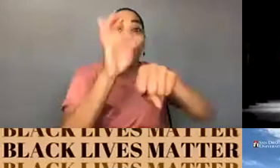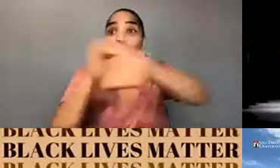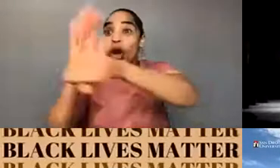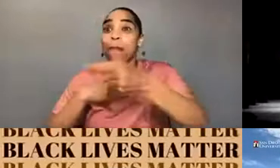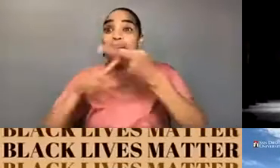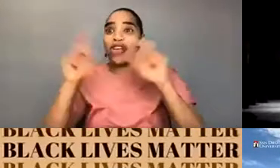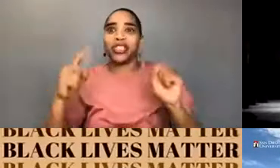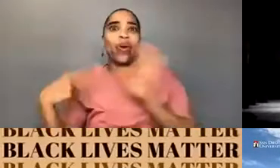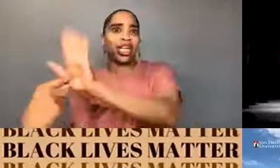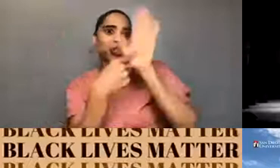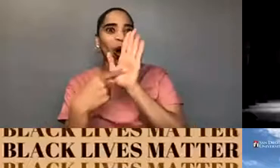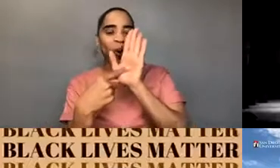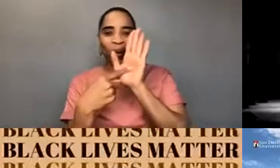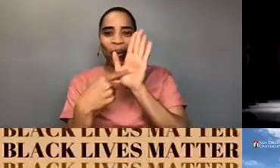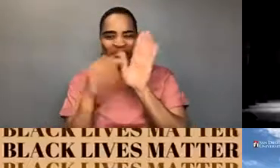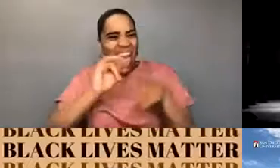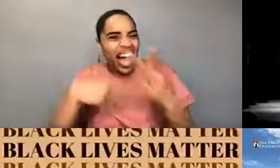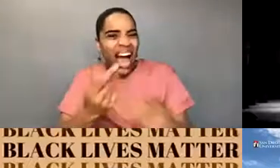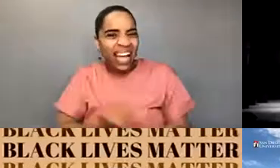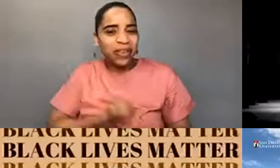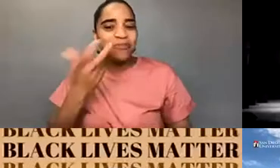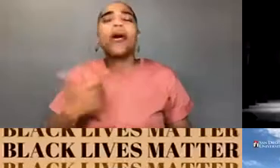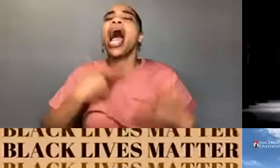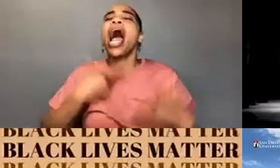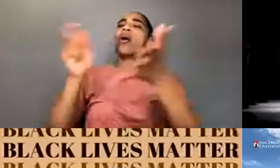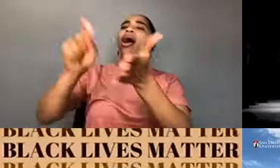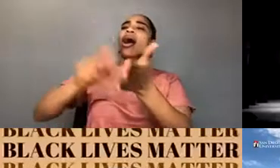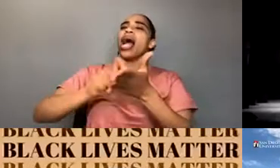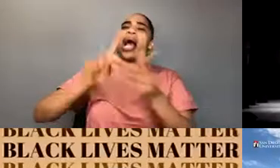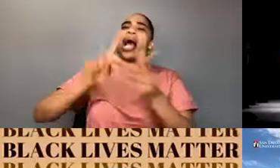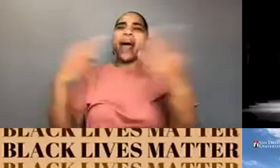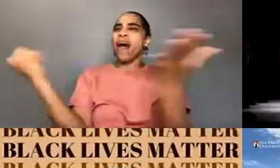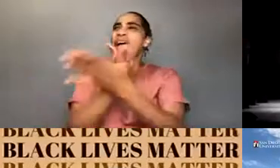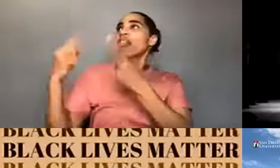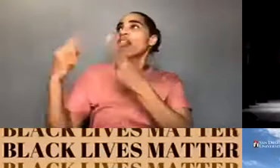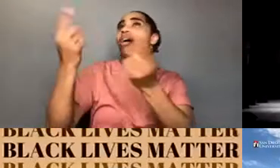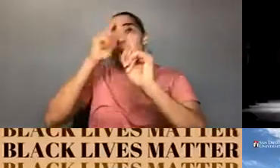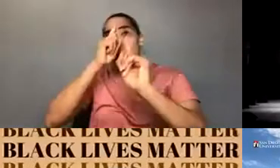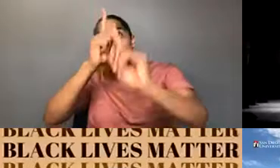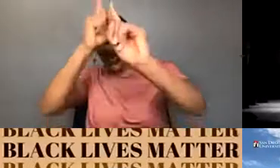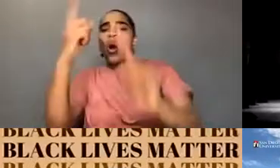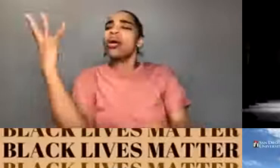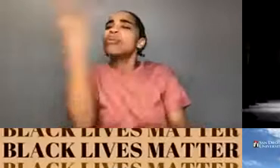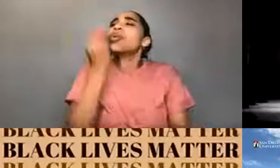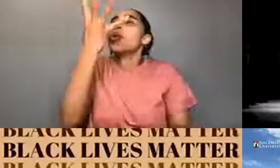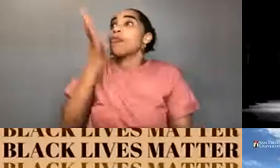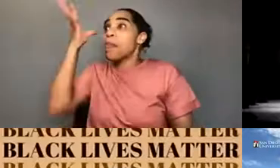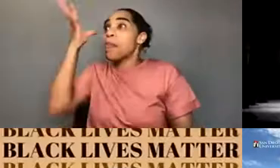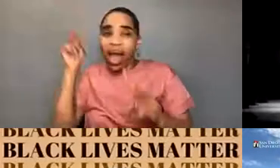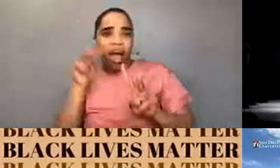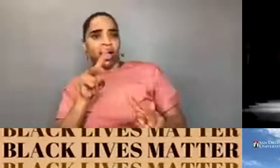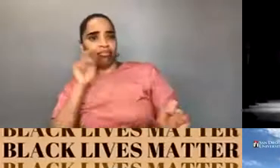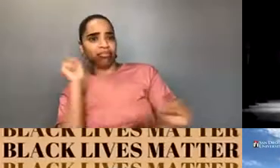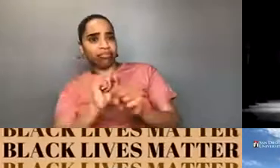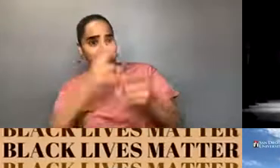I can show them poem. I want to write about everything that I've ever wanted to be, I want to write a poem so beautiful that my parents might actually start to